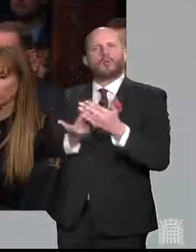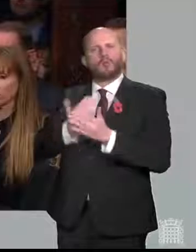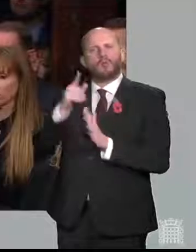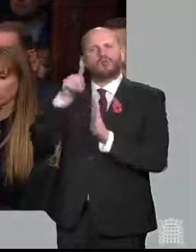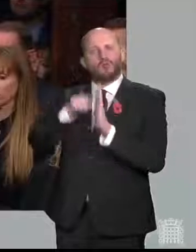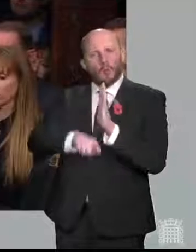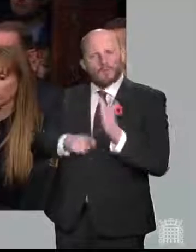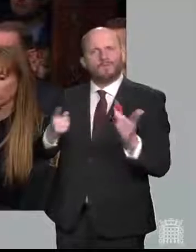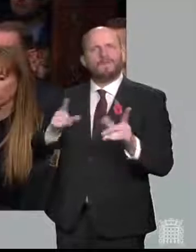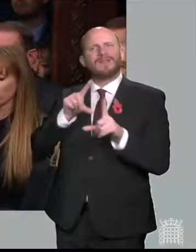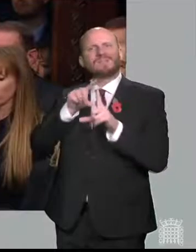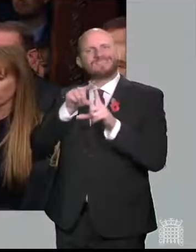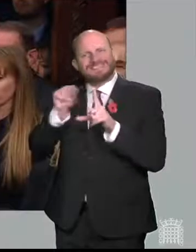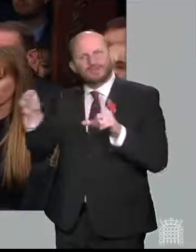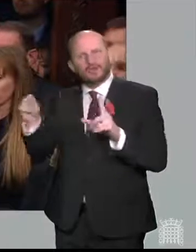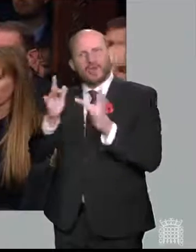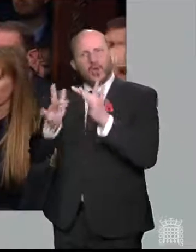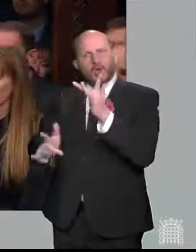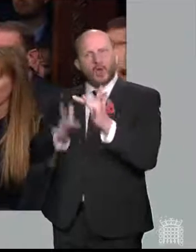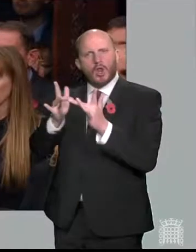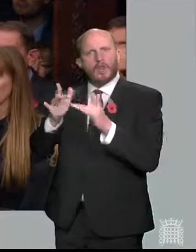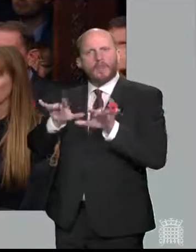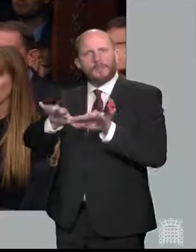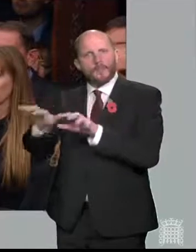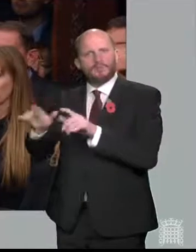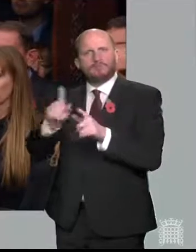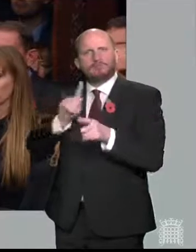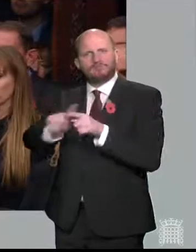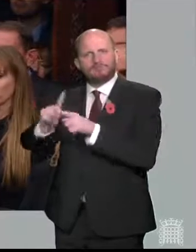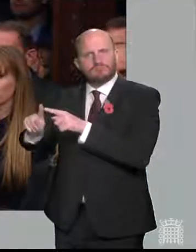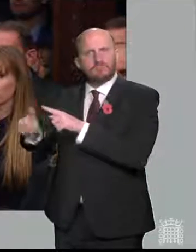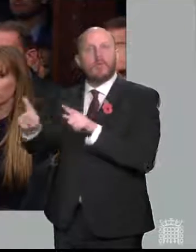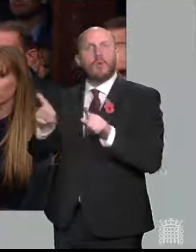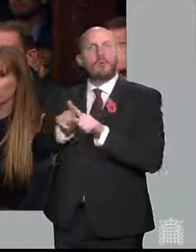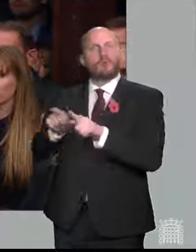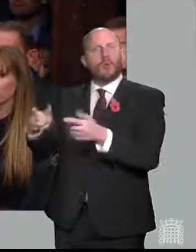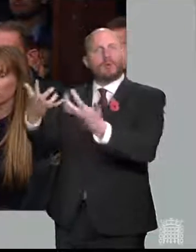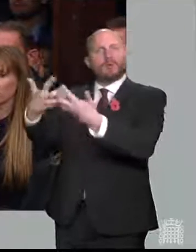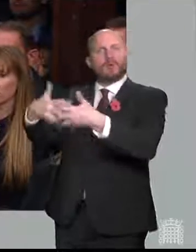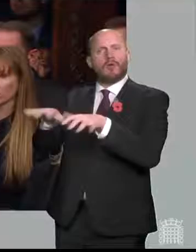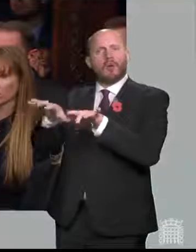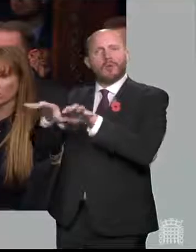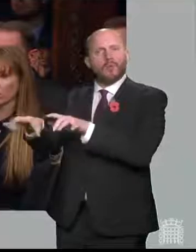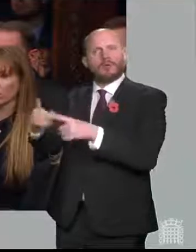and encourage innovation in technologies such as machine learning.